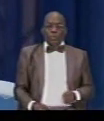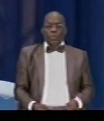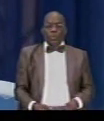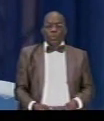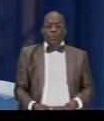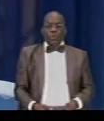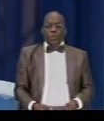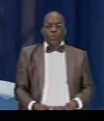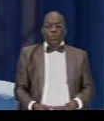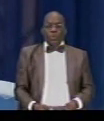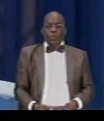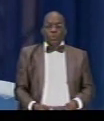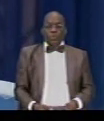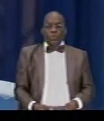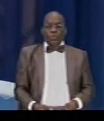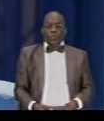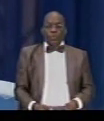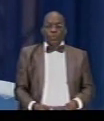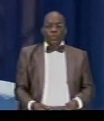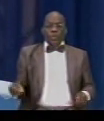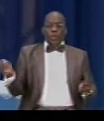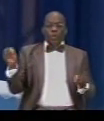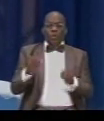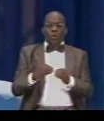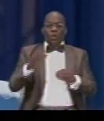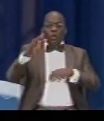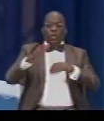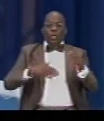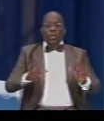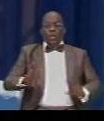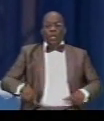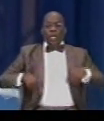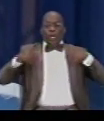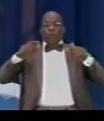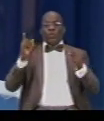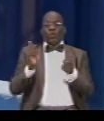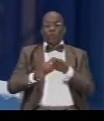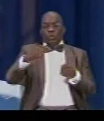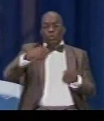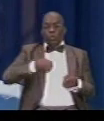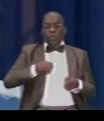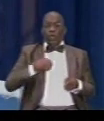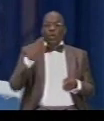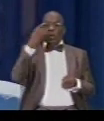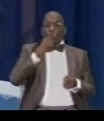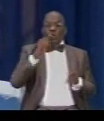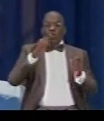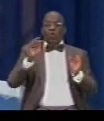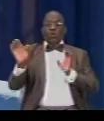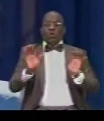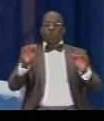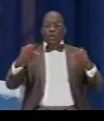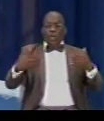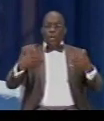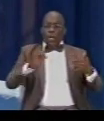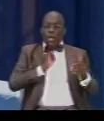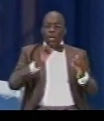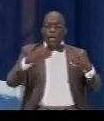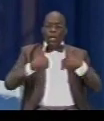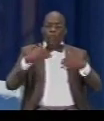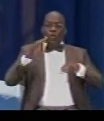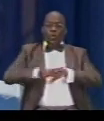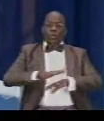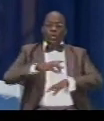my comfort, more than life to me, whom have I on earth beside thee, whom